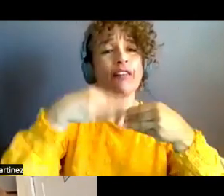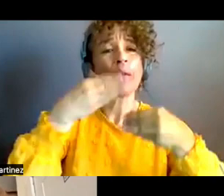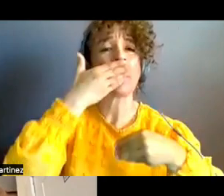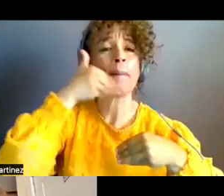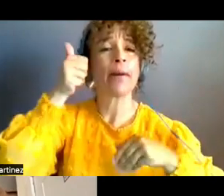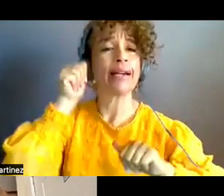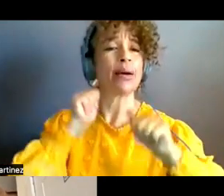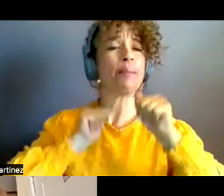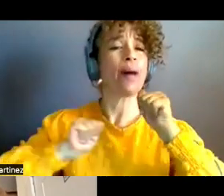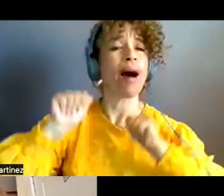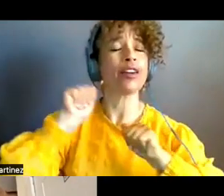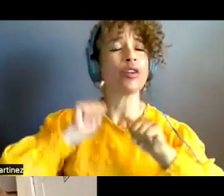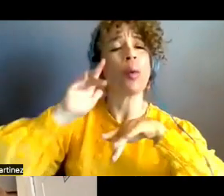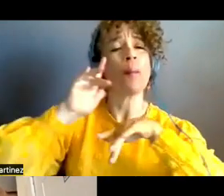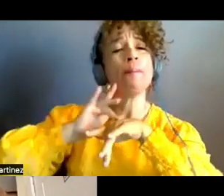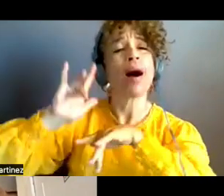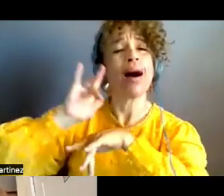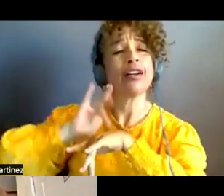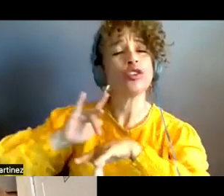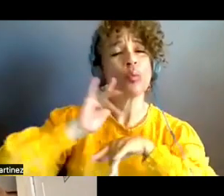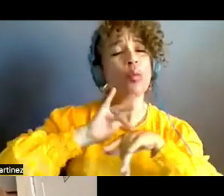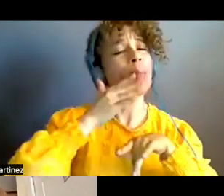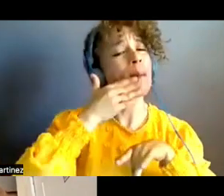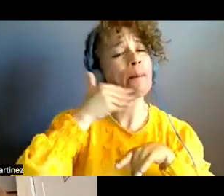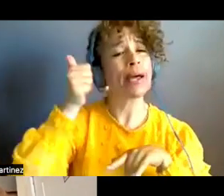performance possible.